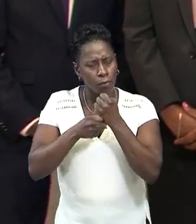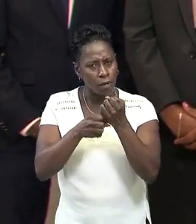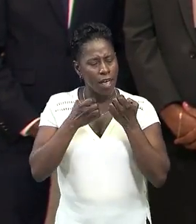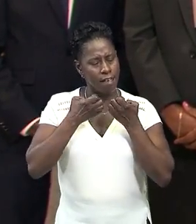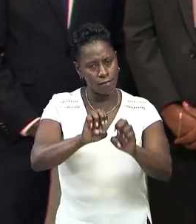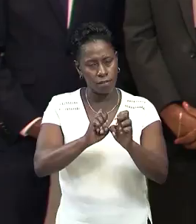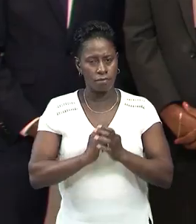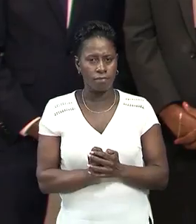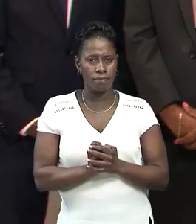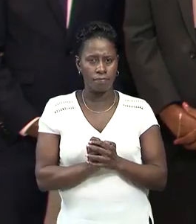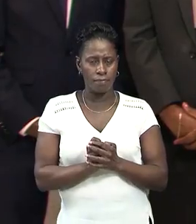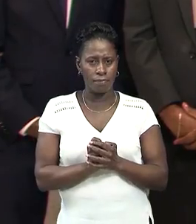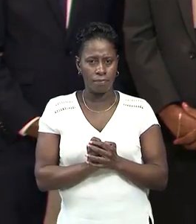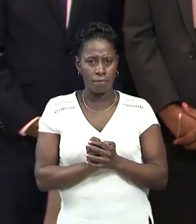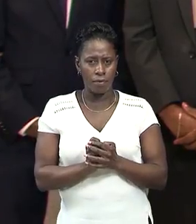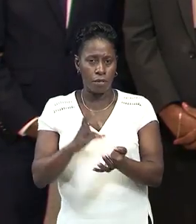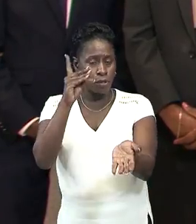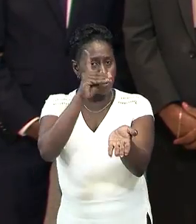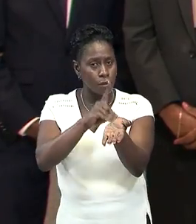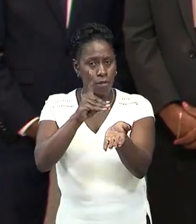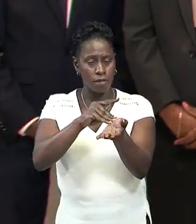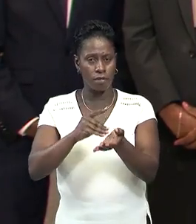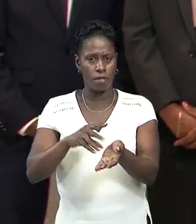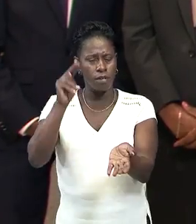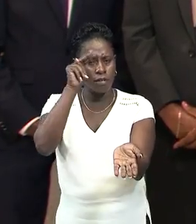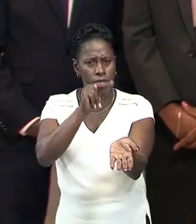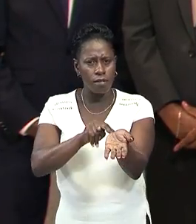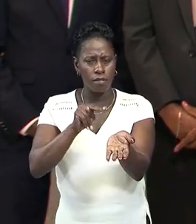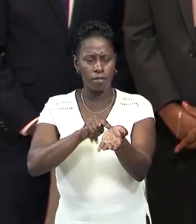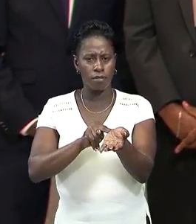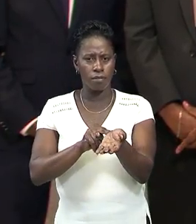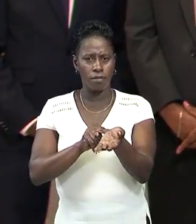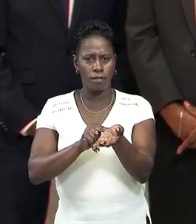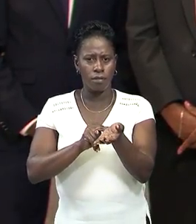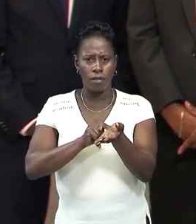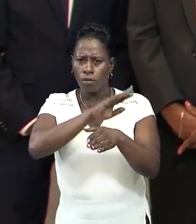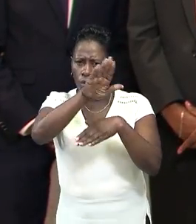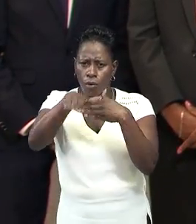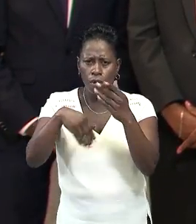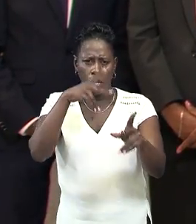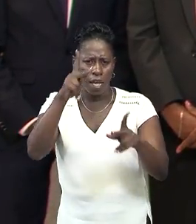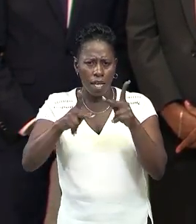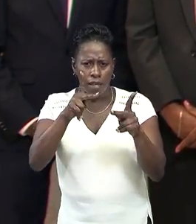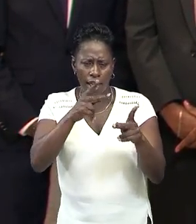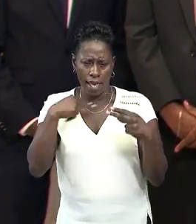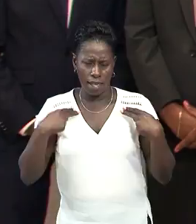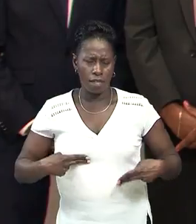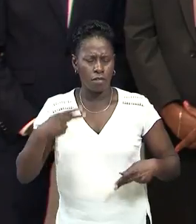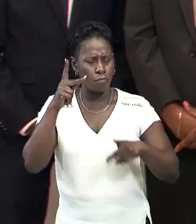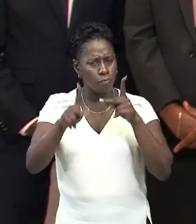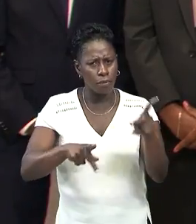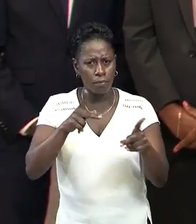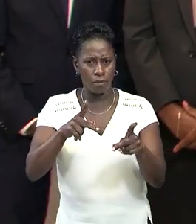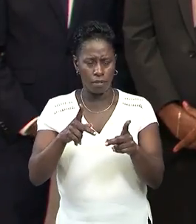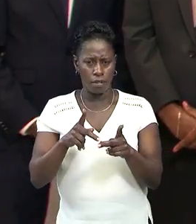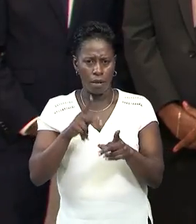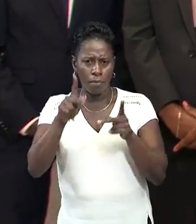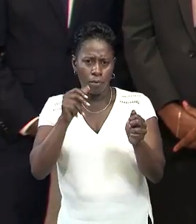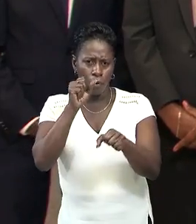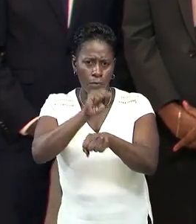efforts. Our doctors, nurses, and other health personnel, air and sea ports